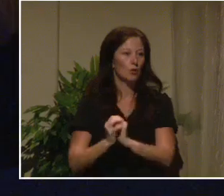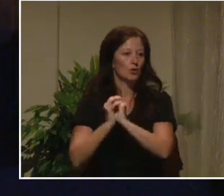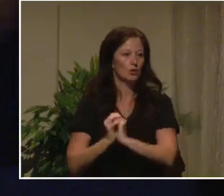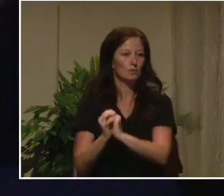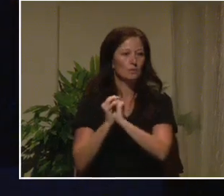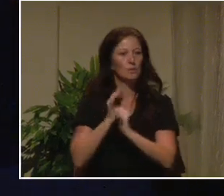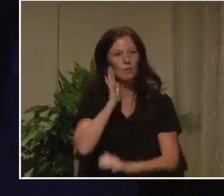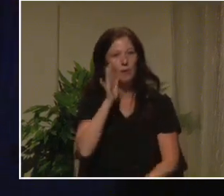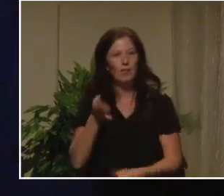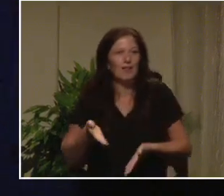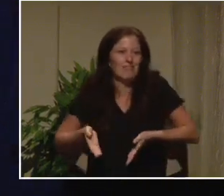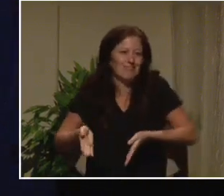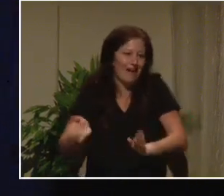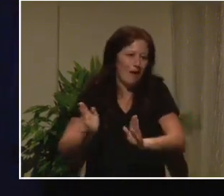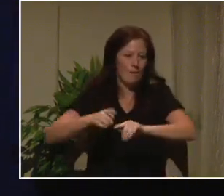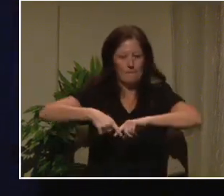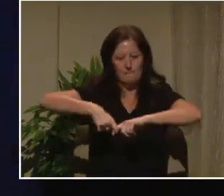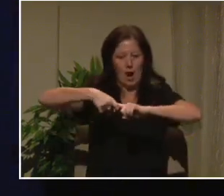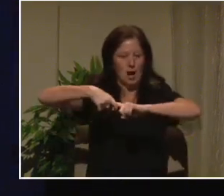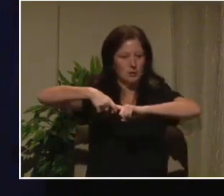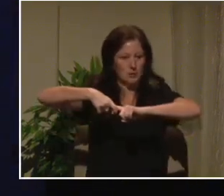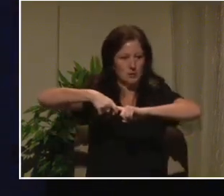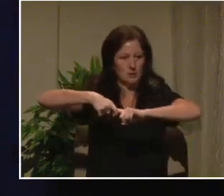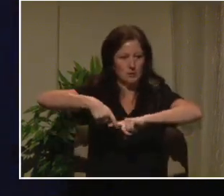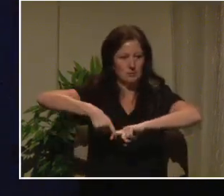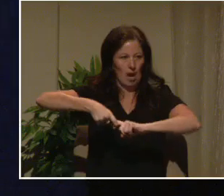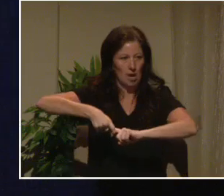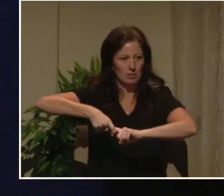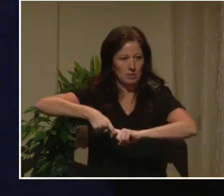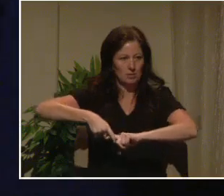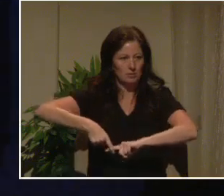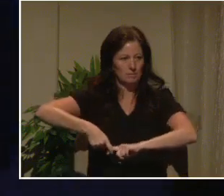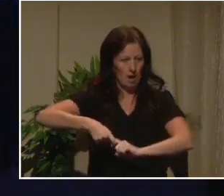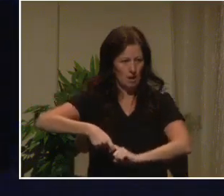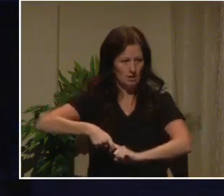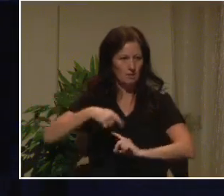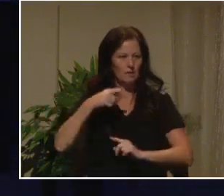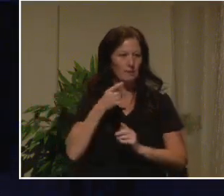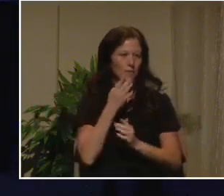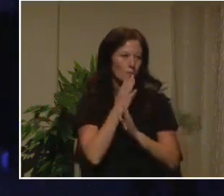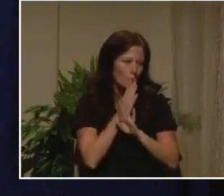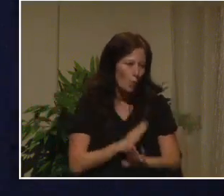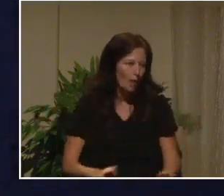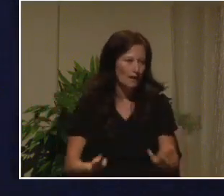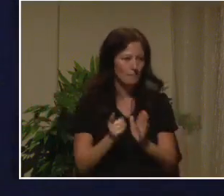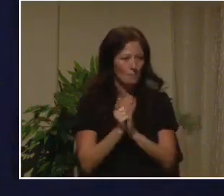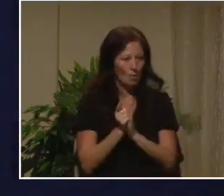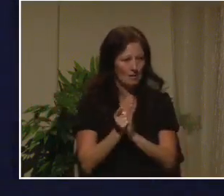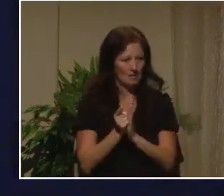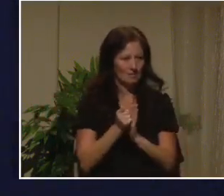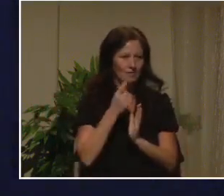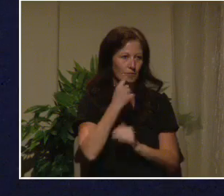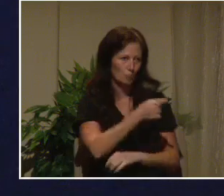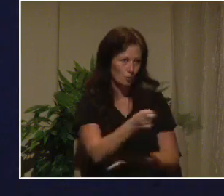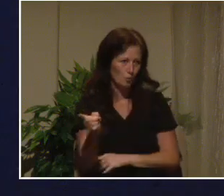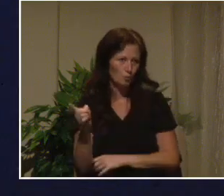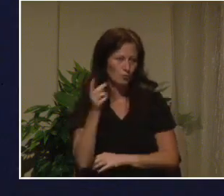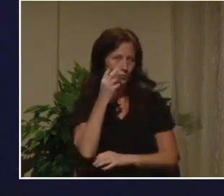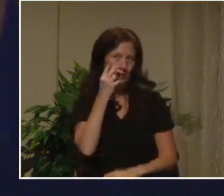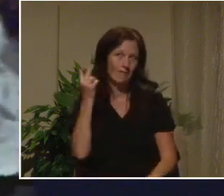heart, to say what you need to say to God. Now, I do want to extend one word of congratulations before we